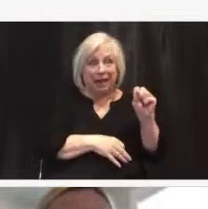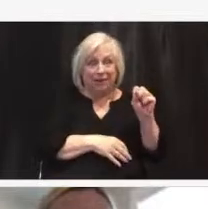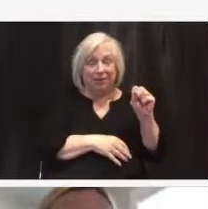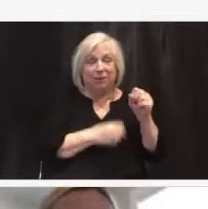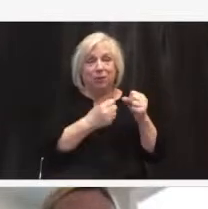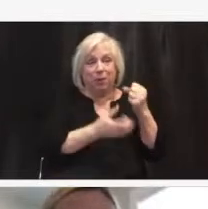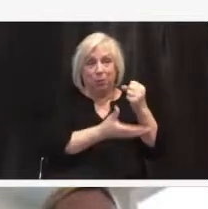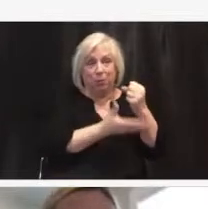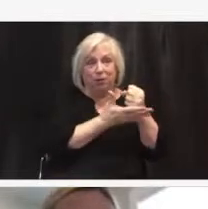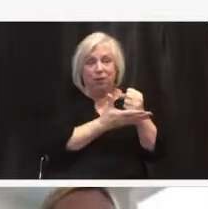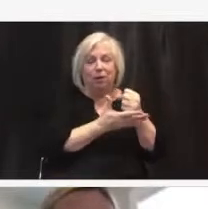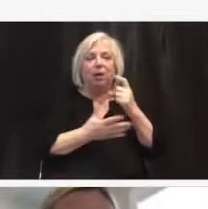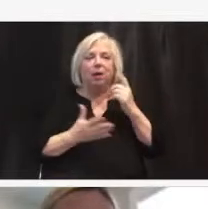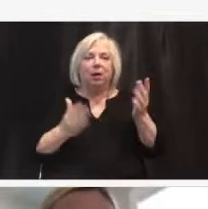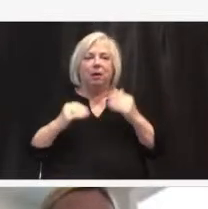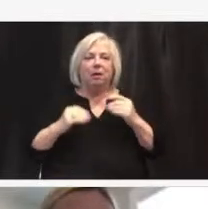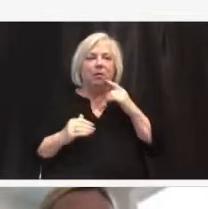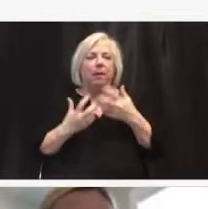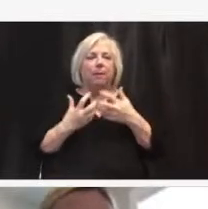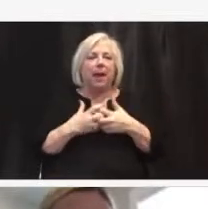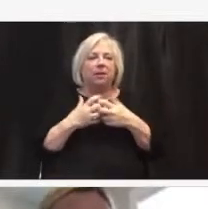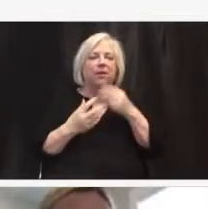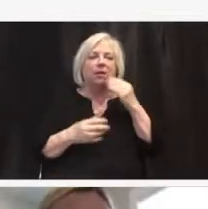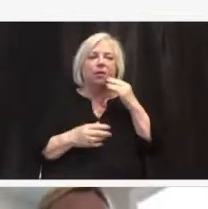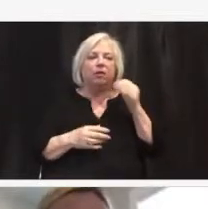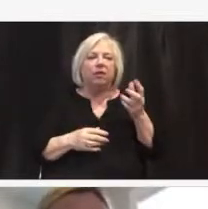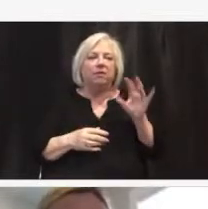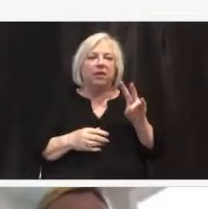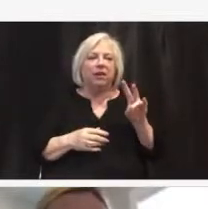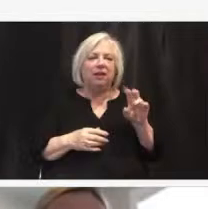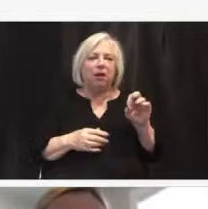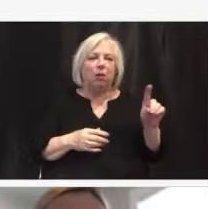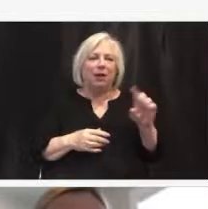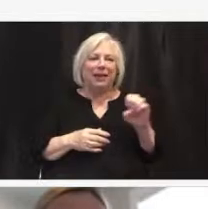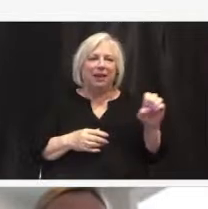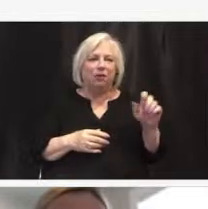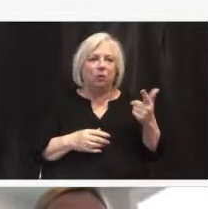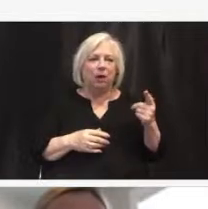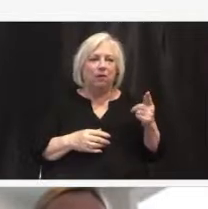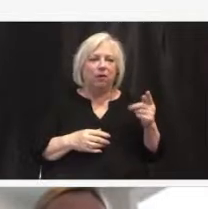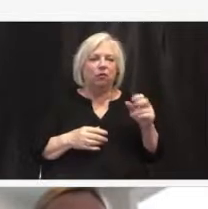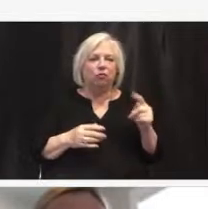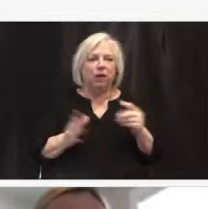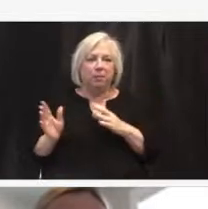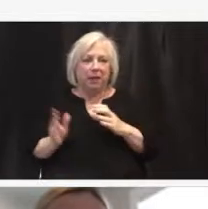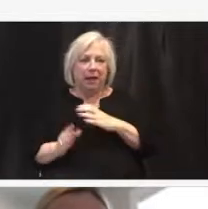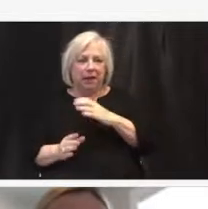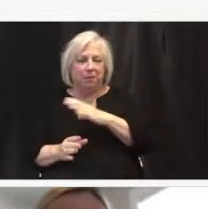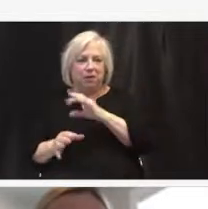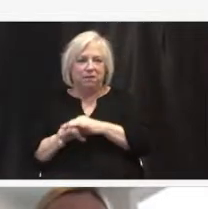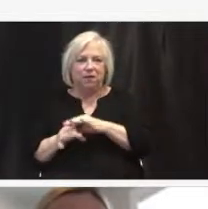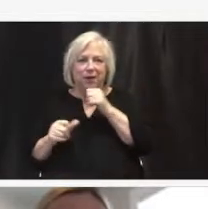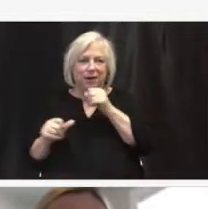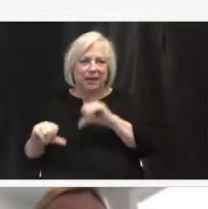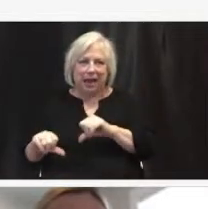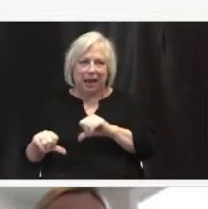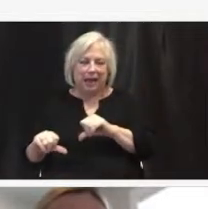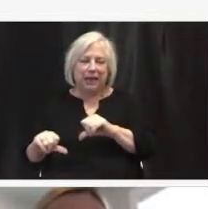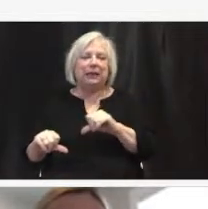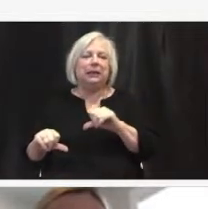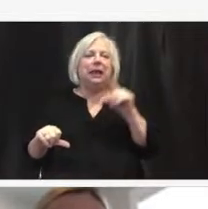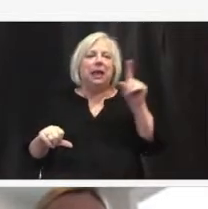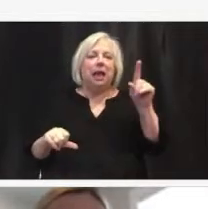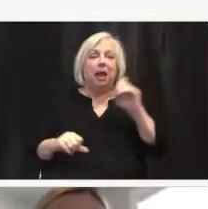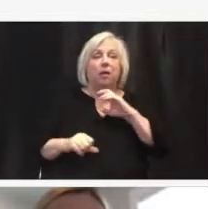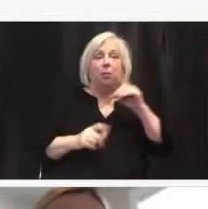For the manufactured home at 1701 East 21st Street, Planning Commission voted to deny. The